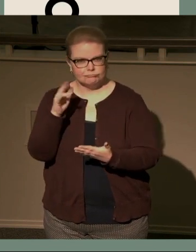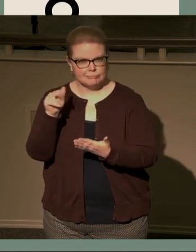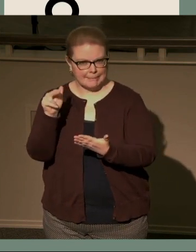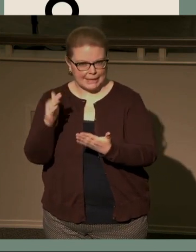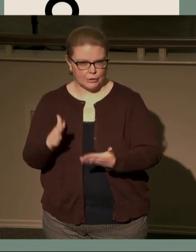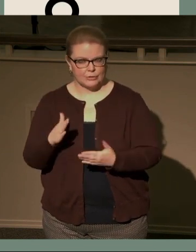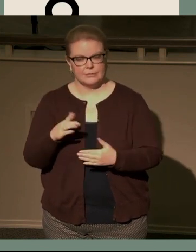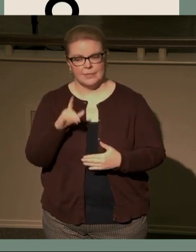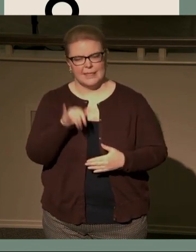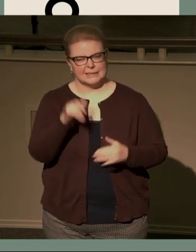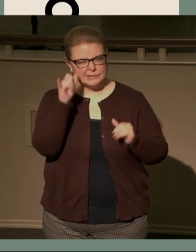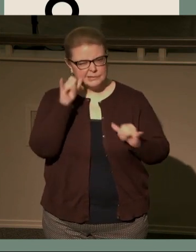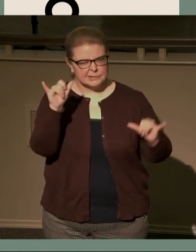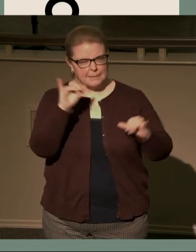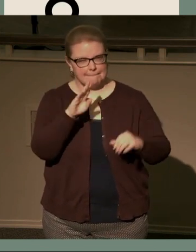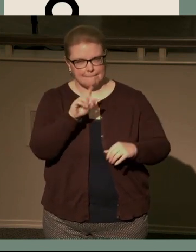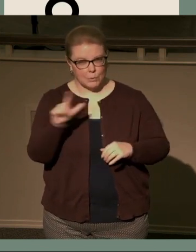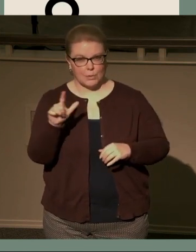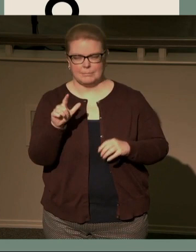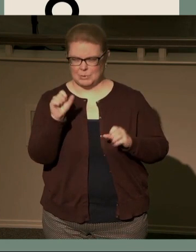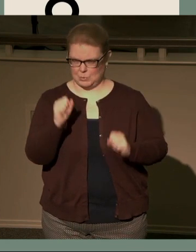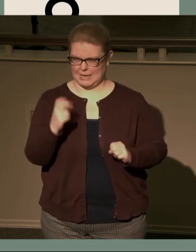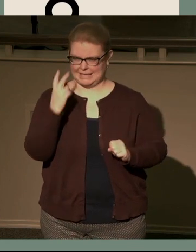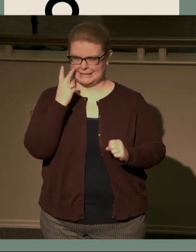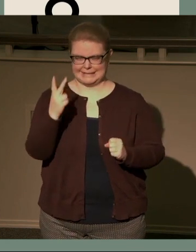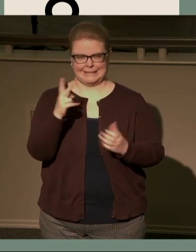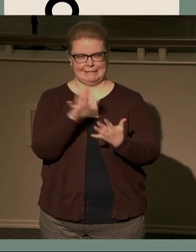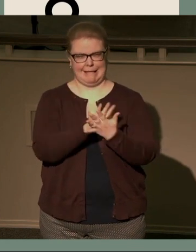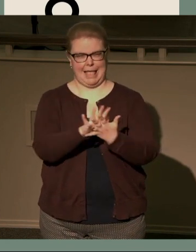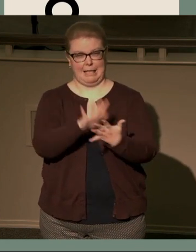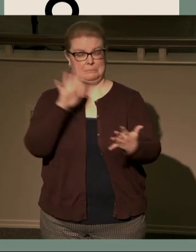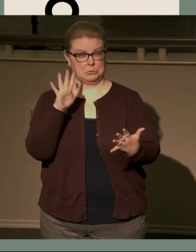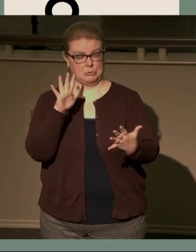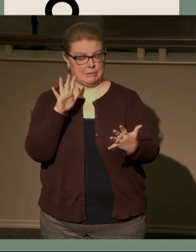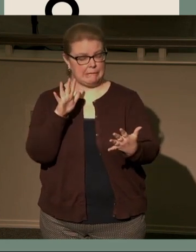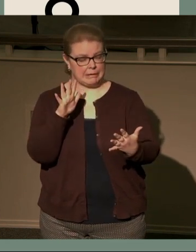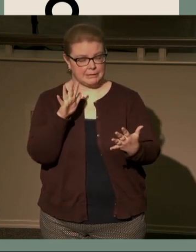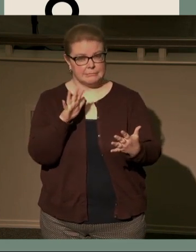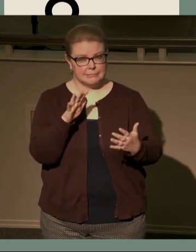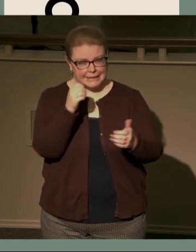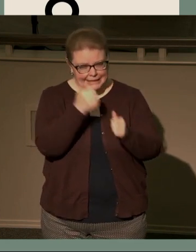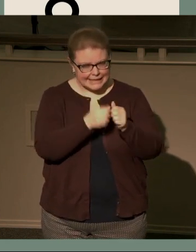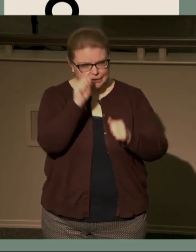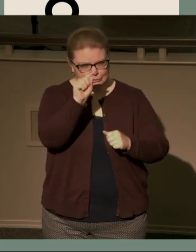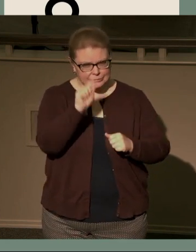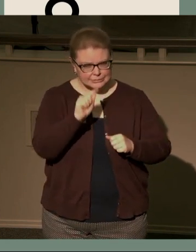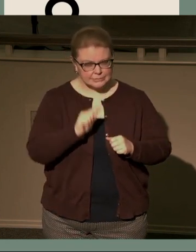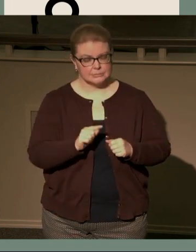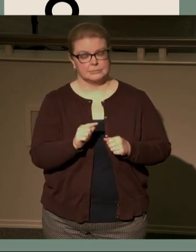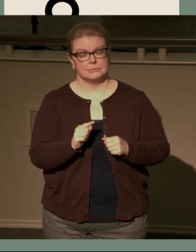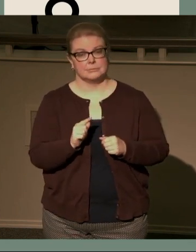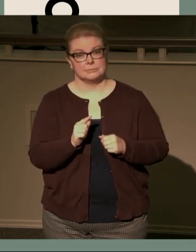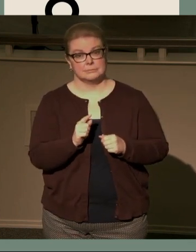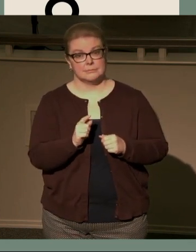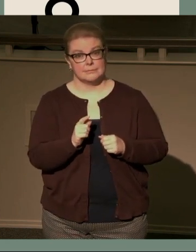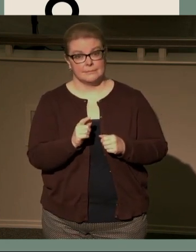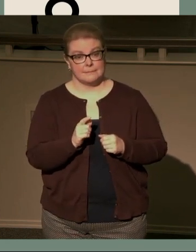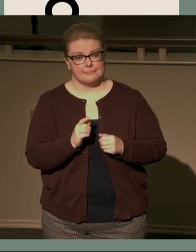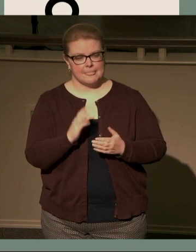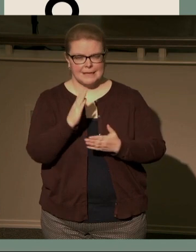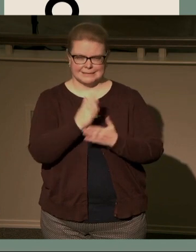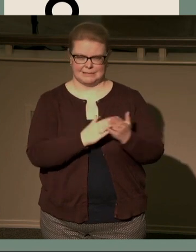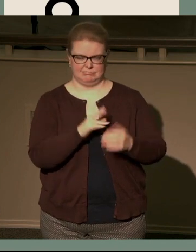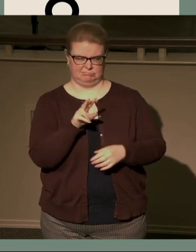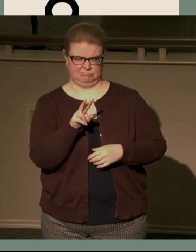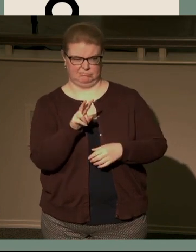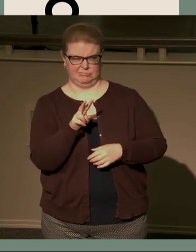see the relative abstraction encased in each of them. Some of them, it's kind of a